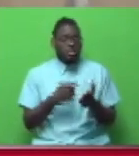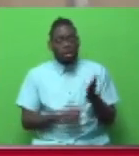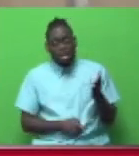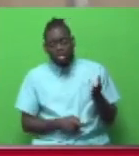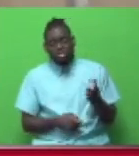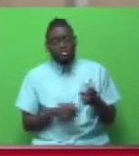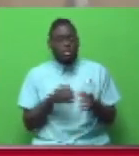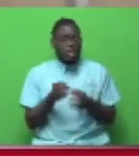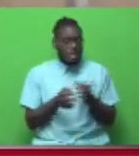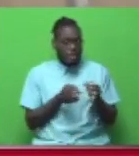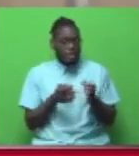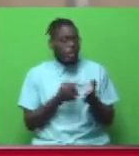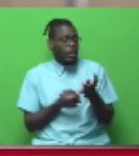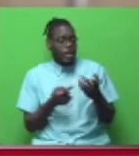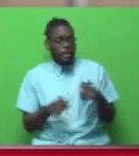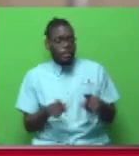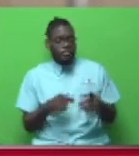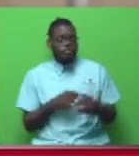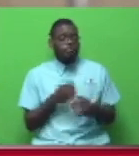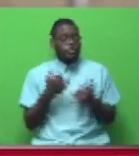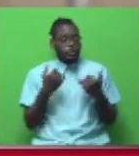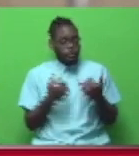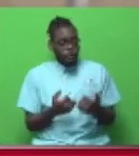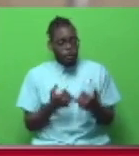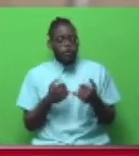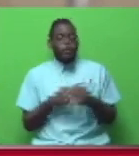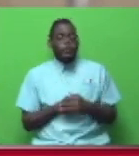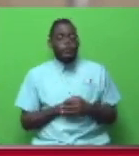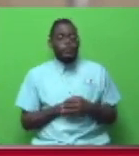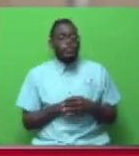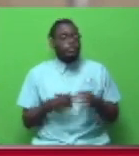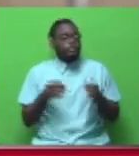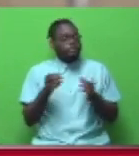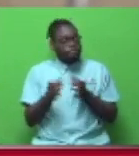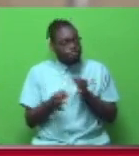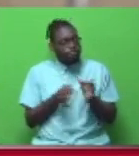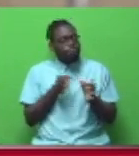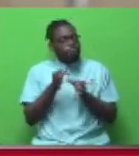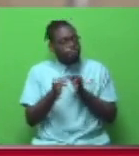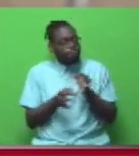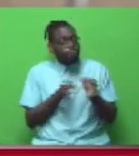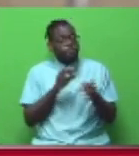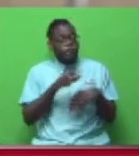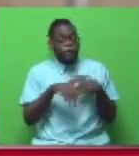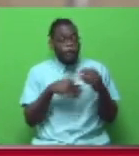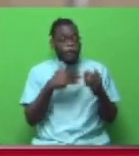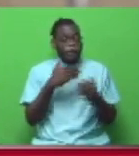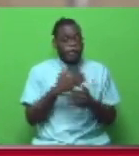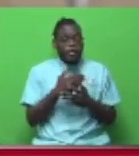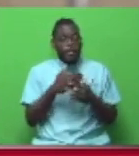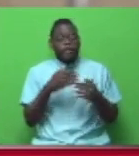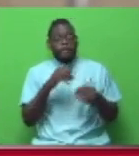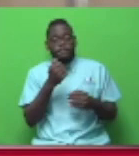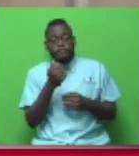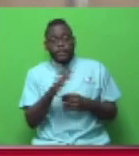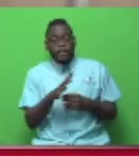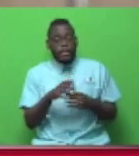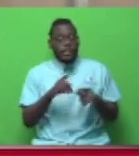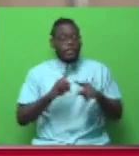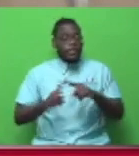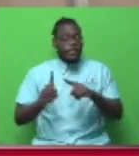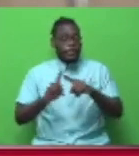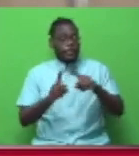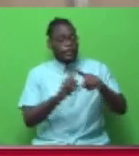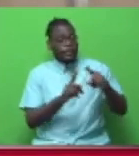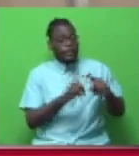Attorney General, that part of the ministry, we are looking at a total of 15 legal units and departments